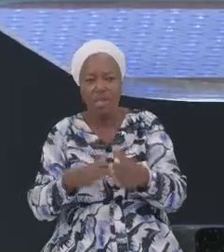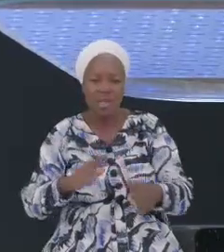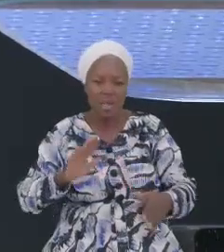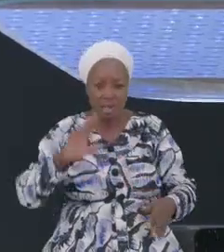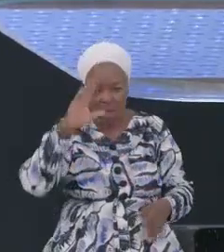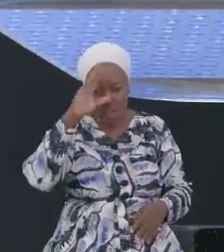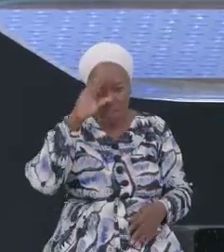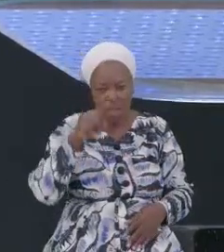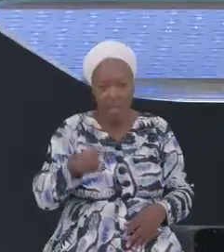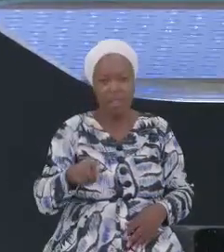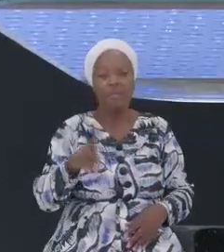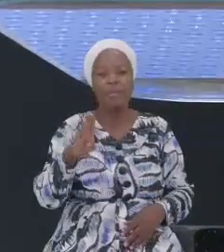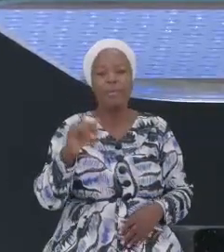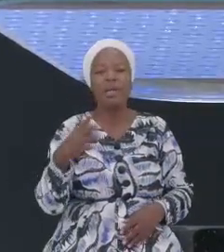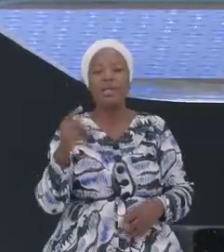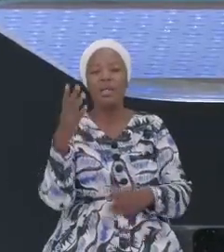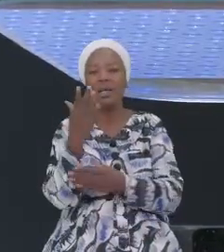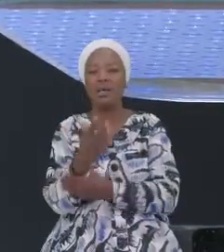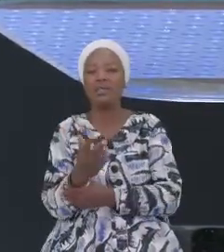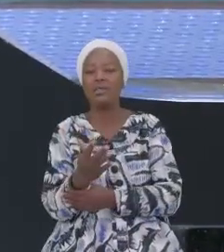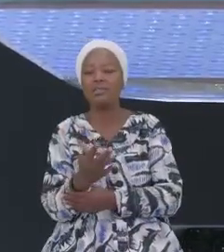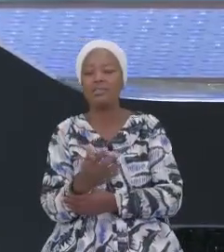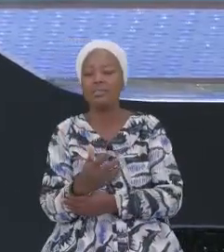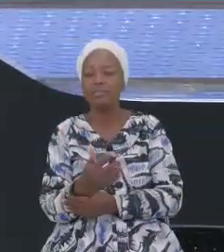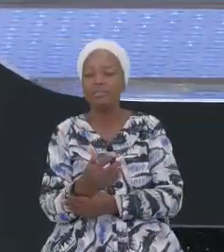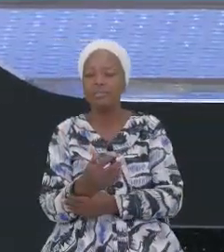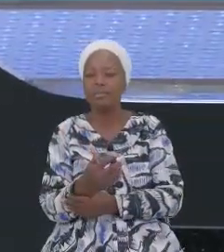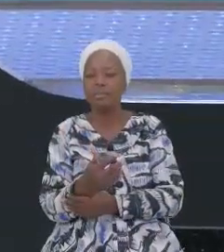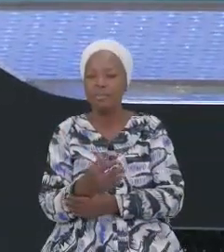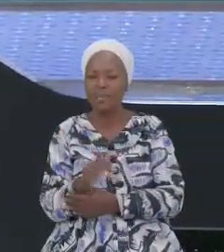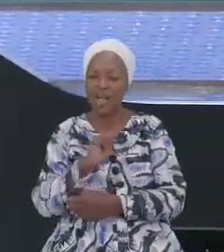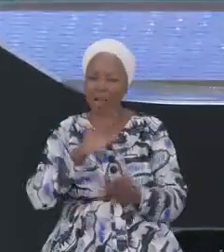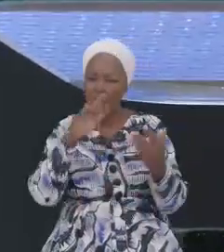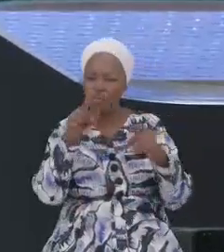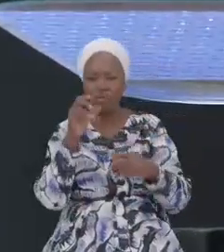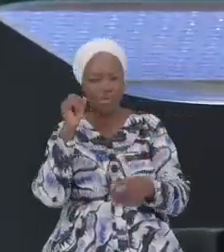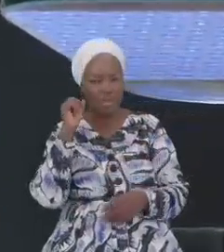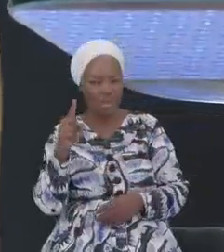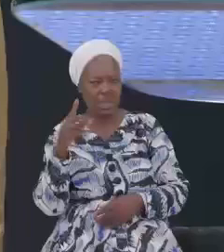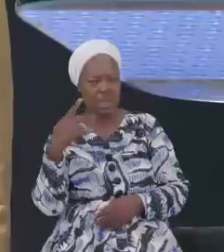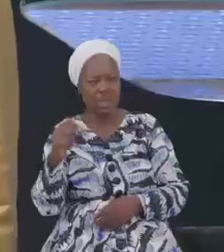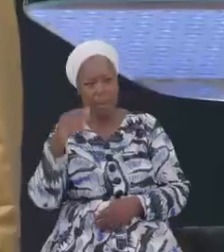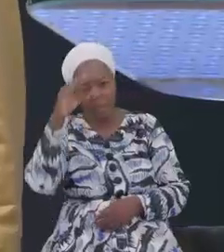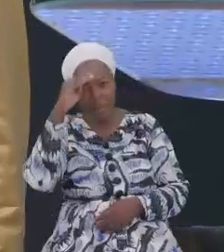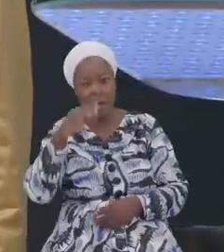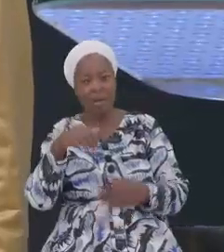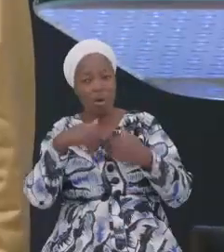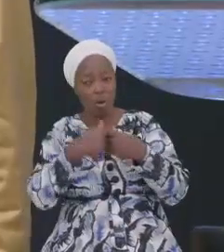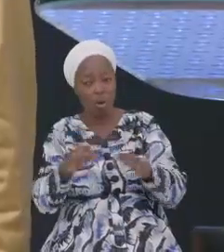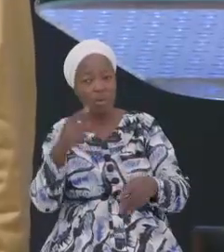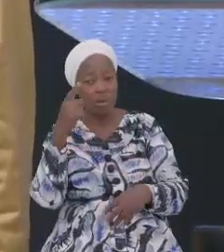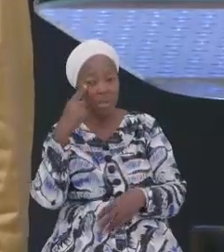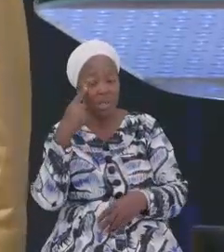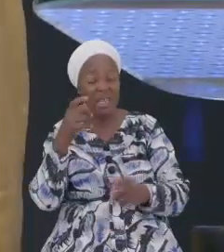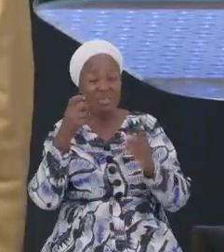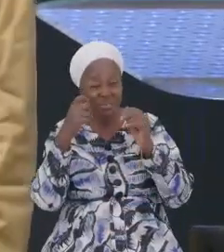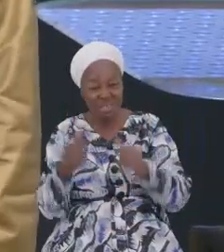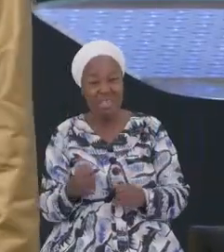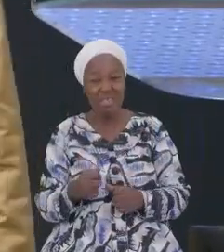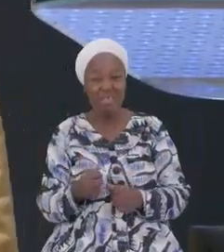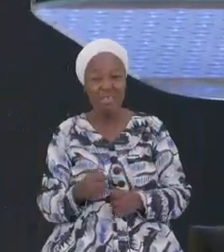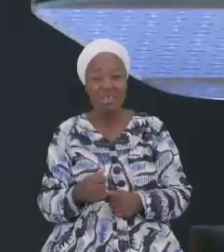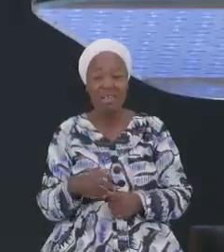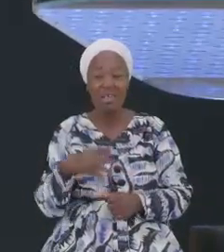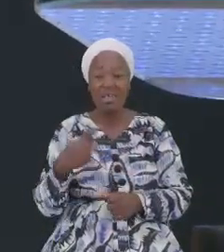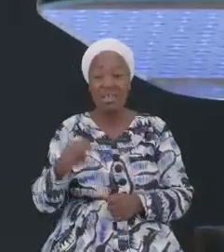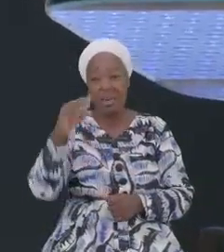him by the hand. I hope you understand. The man lost his sight immediately. The